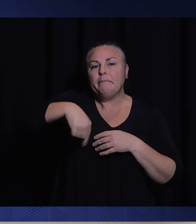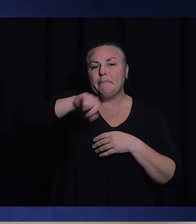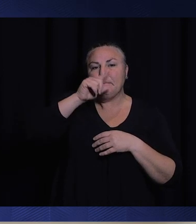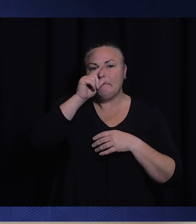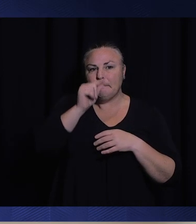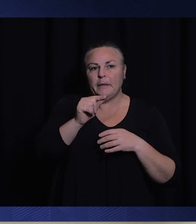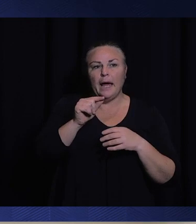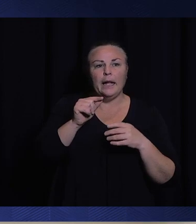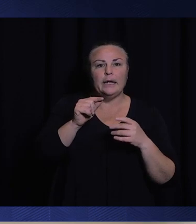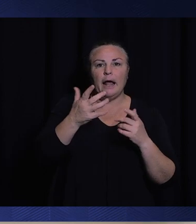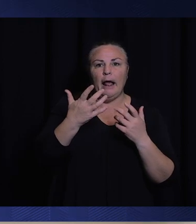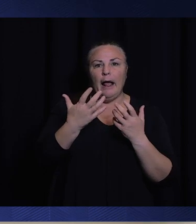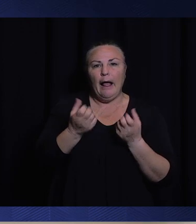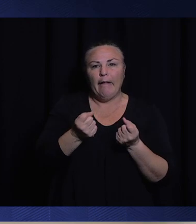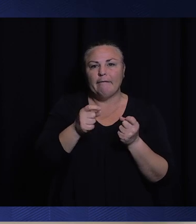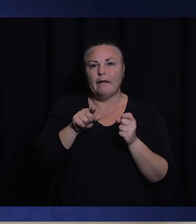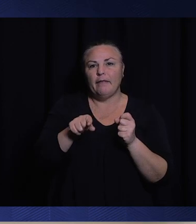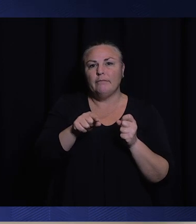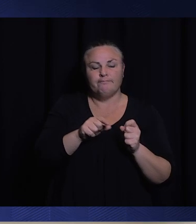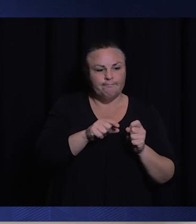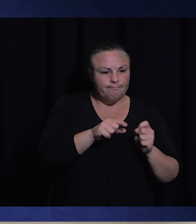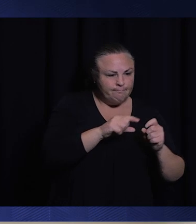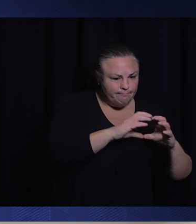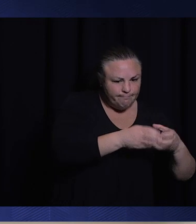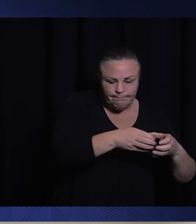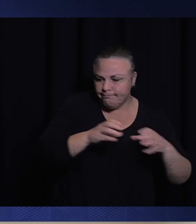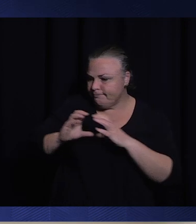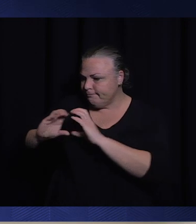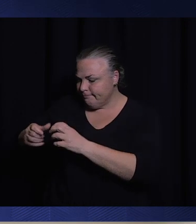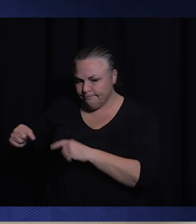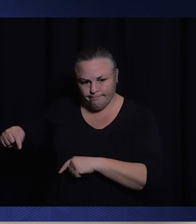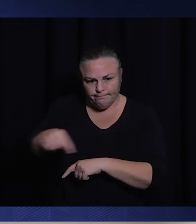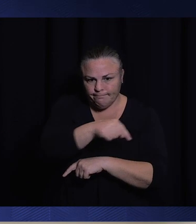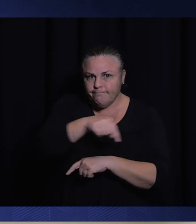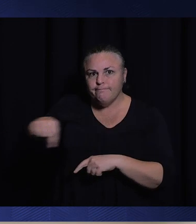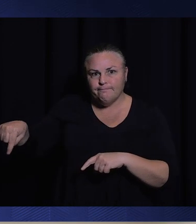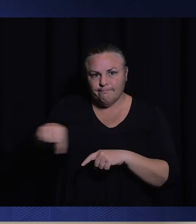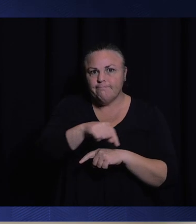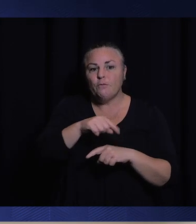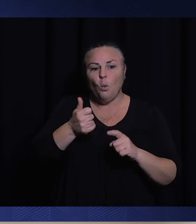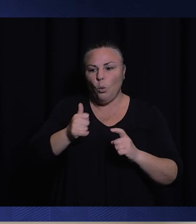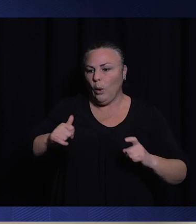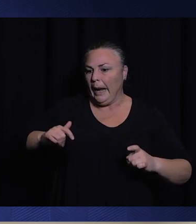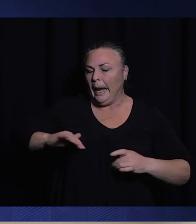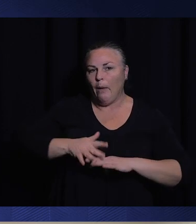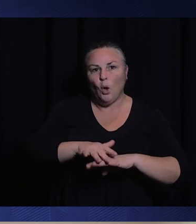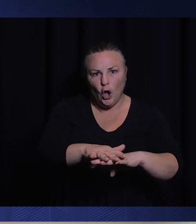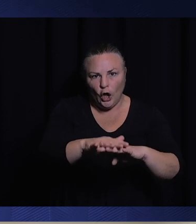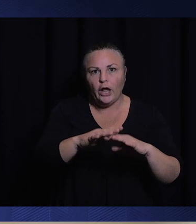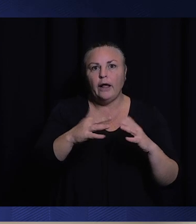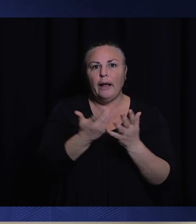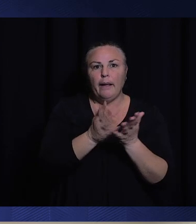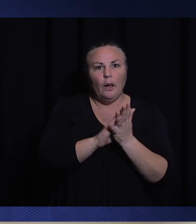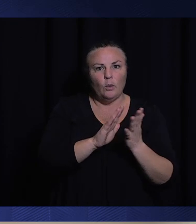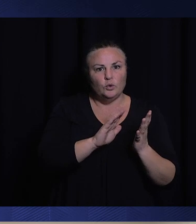Greetings from Rome. You've heard so far a range of nature-based